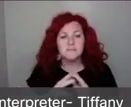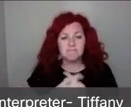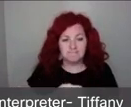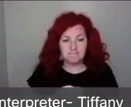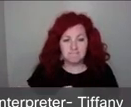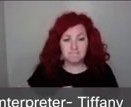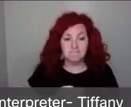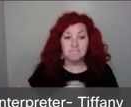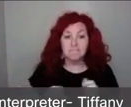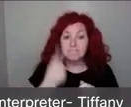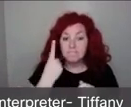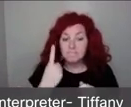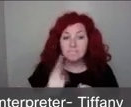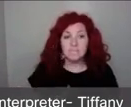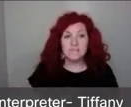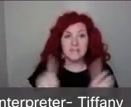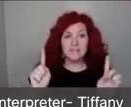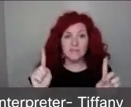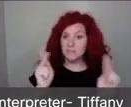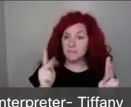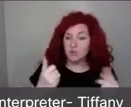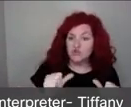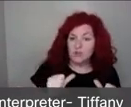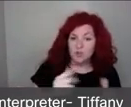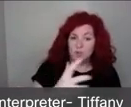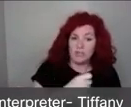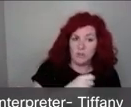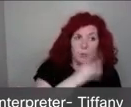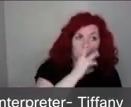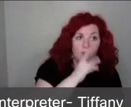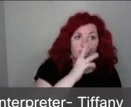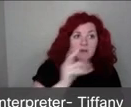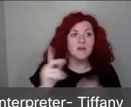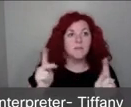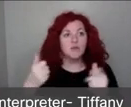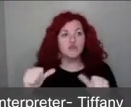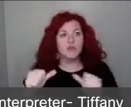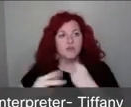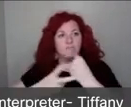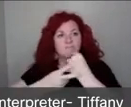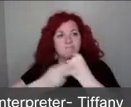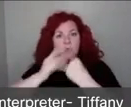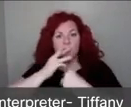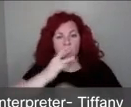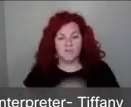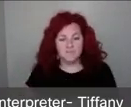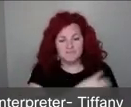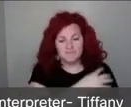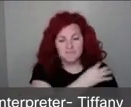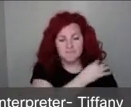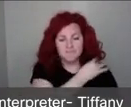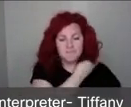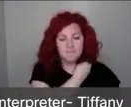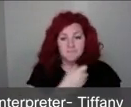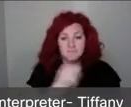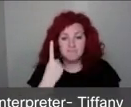between those who are seeking to acquire water and those who are seeking to preserve it. By allowing each of these